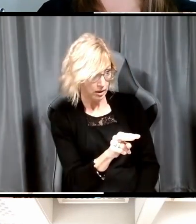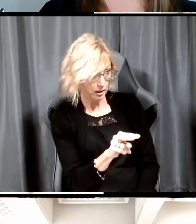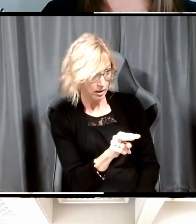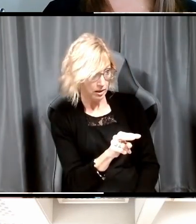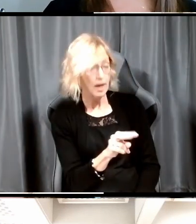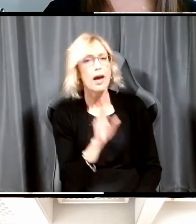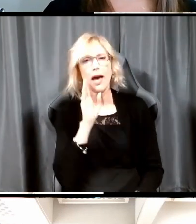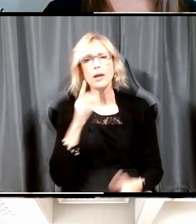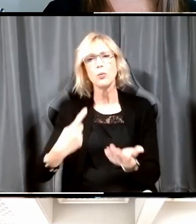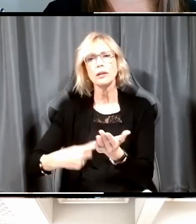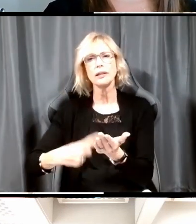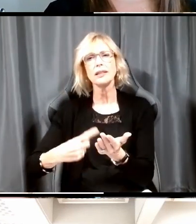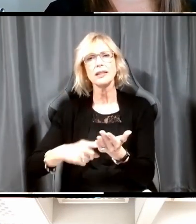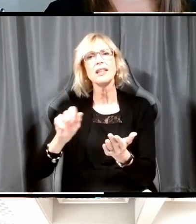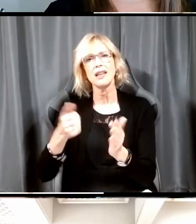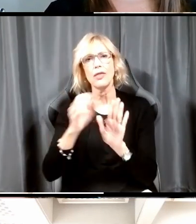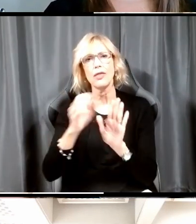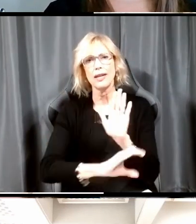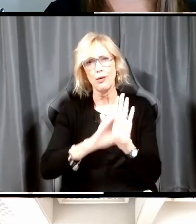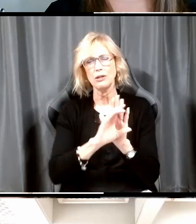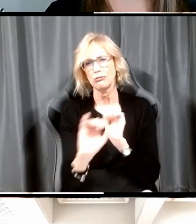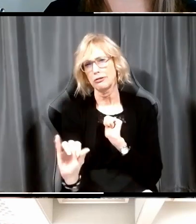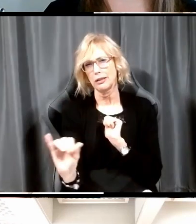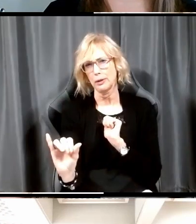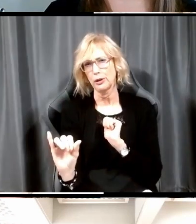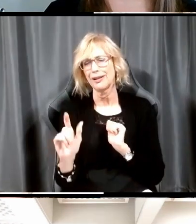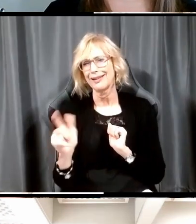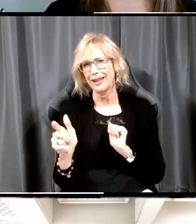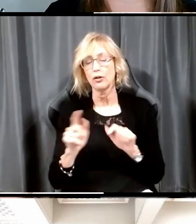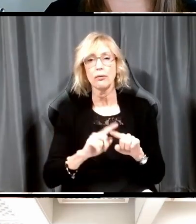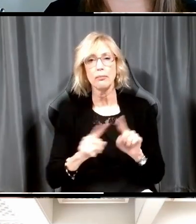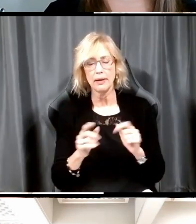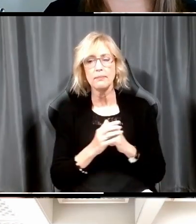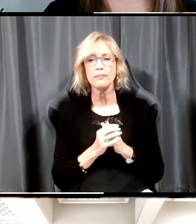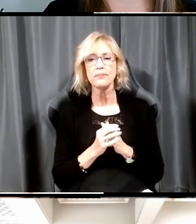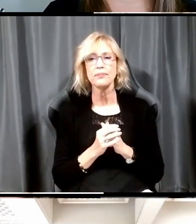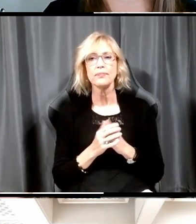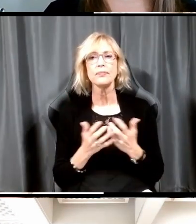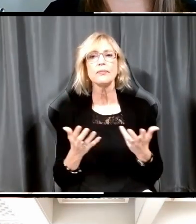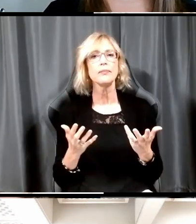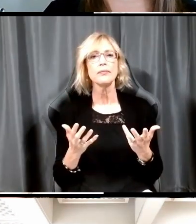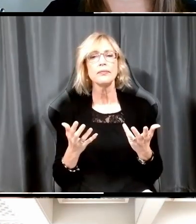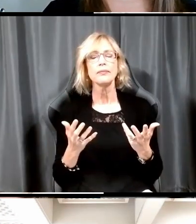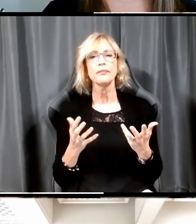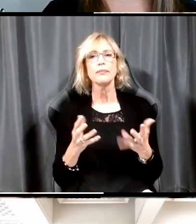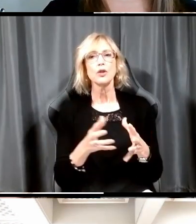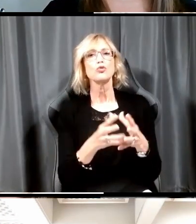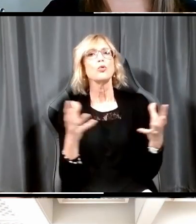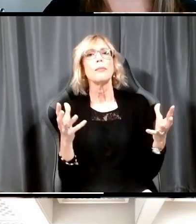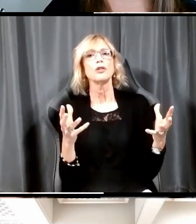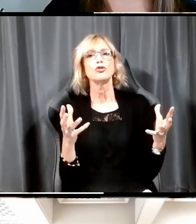we'll discuss another characteristic similar to this a little bit later on, but it's just, there's too much,